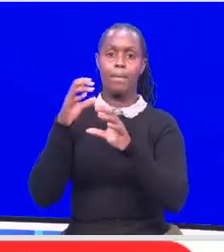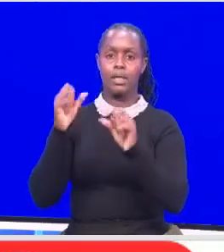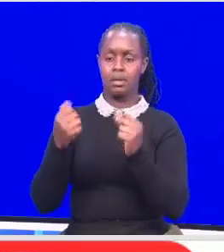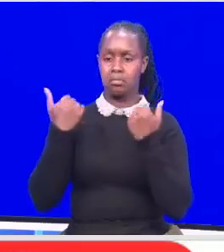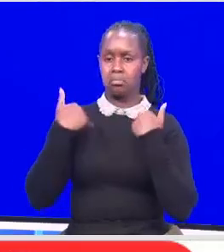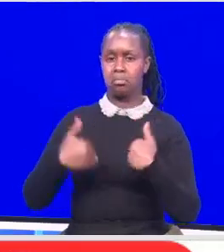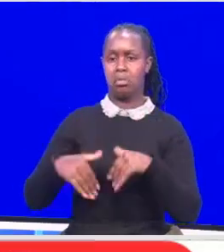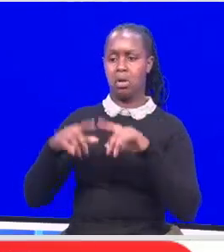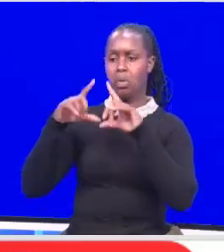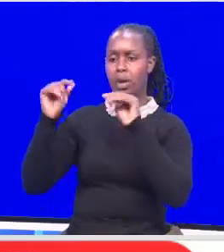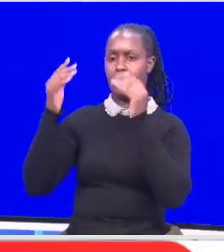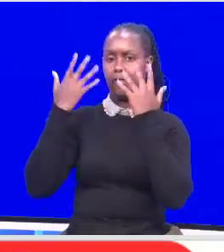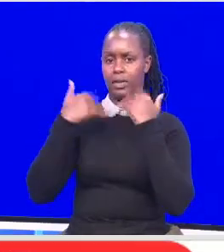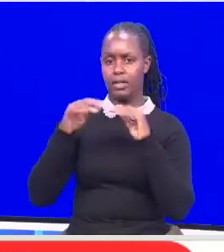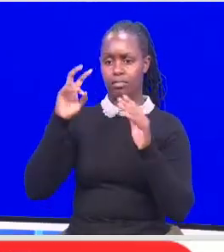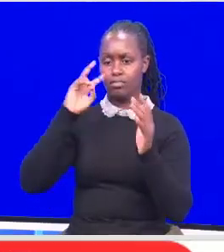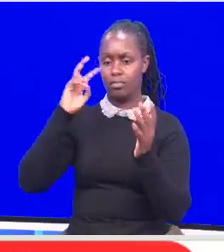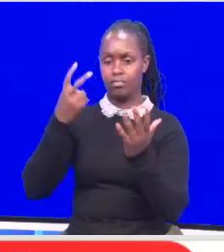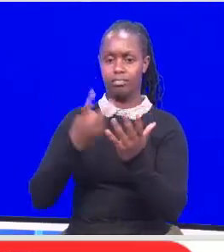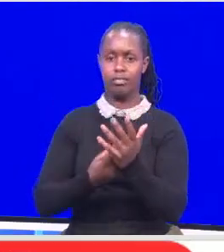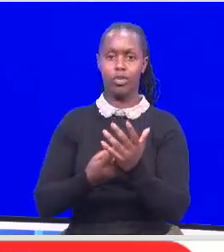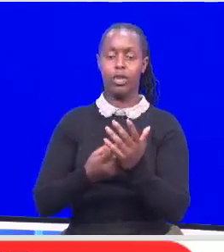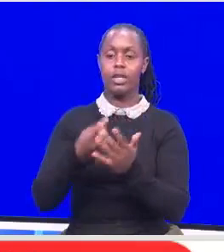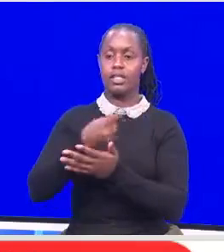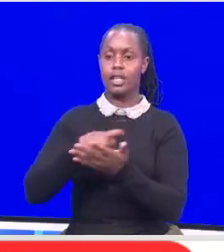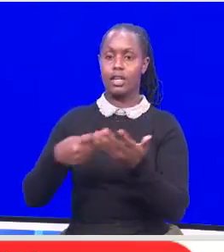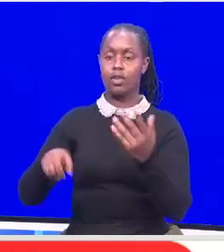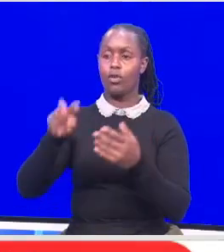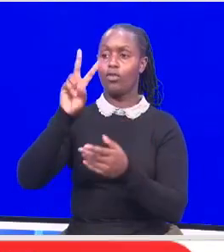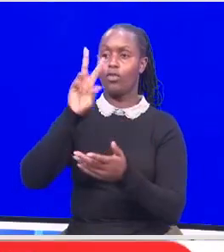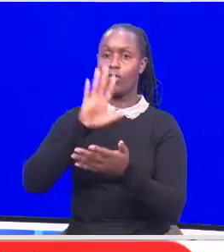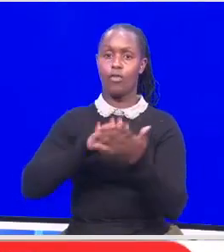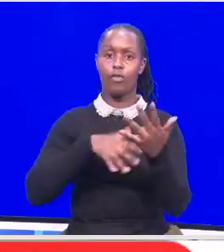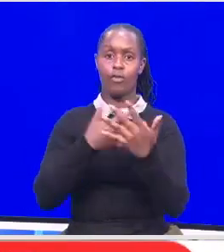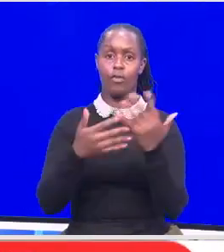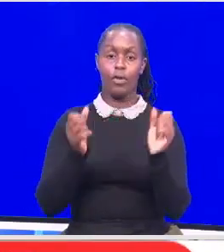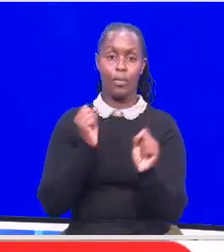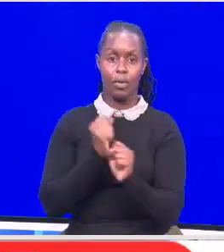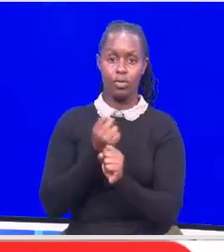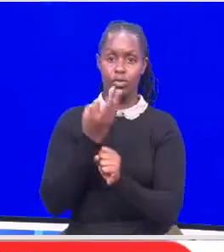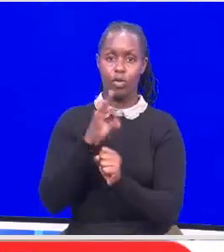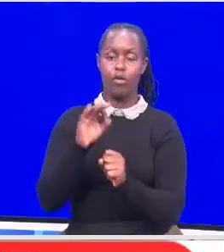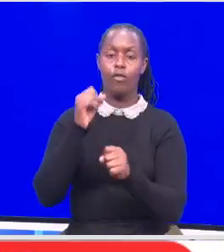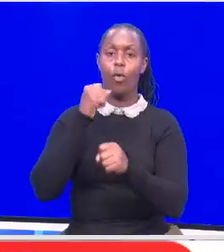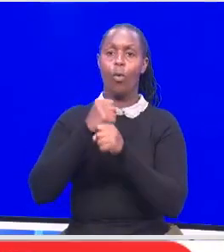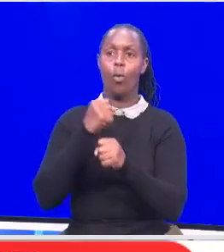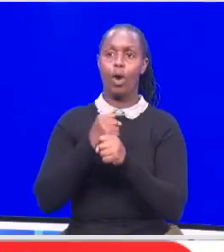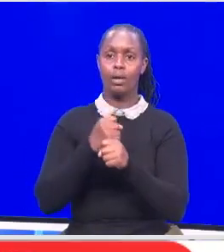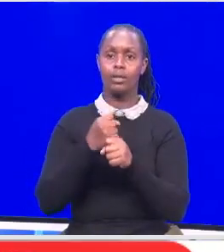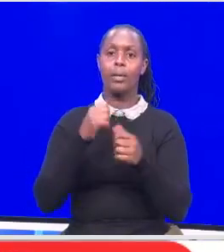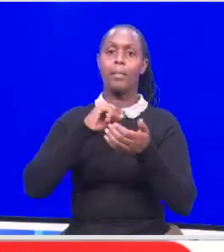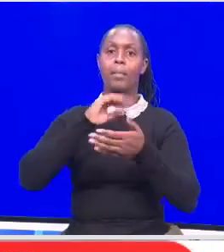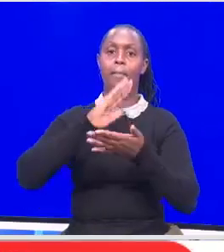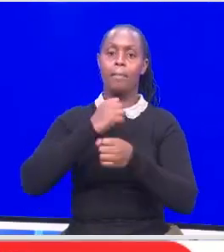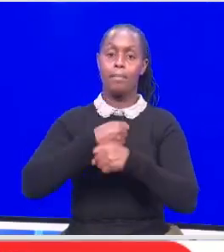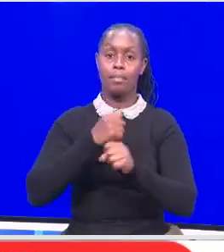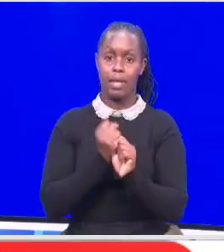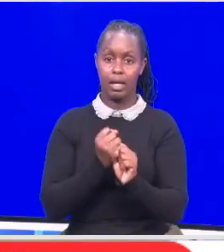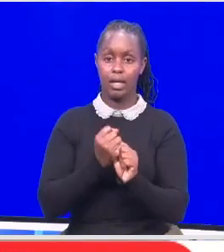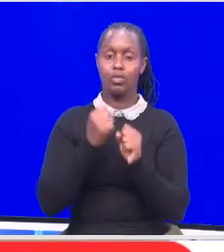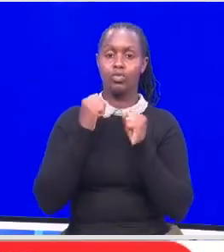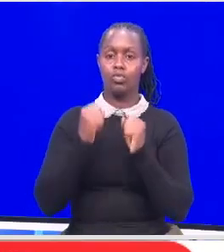just witnessed the signing of two frameworks for cooperation, further solidifying our